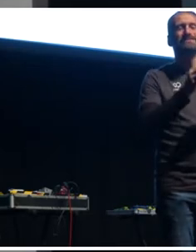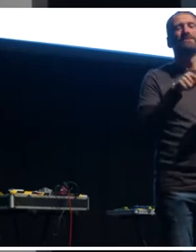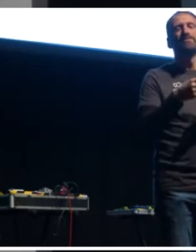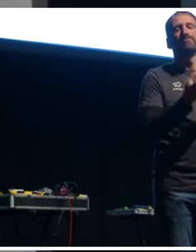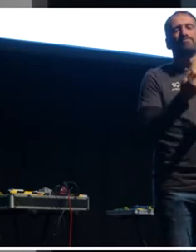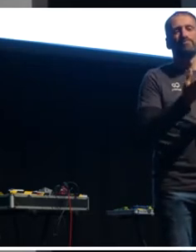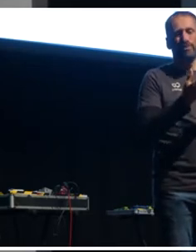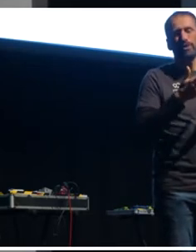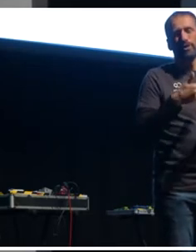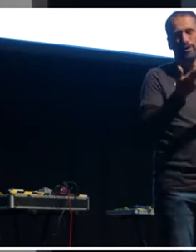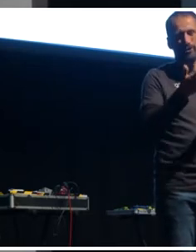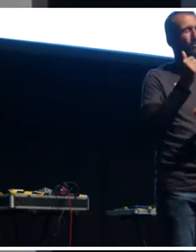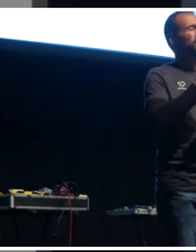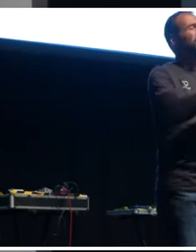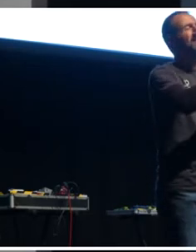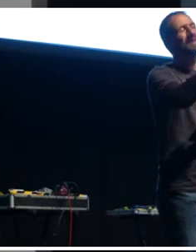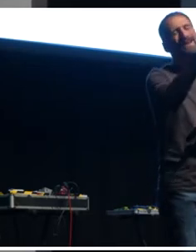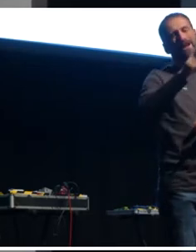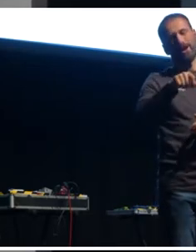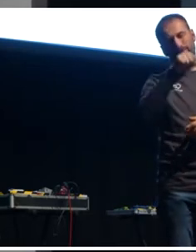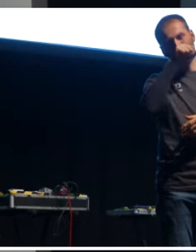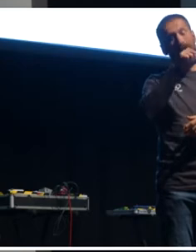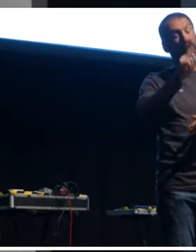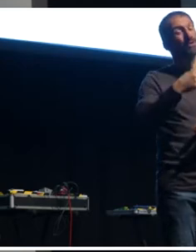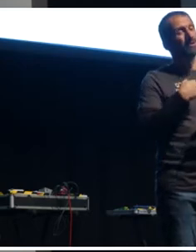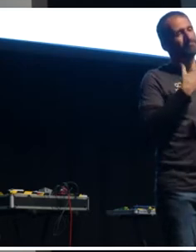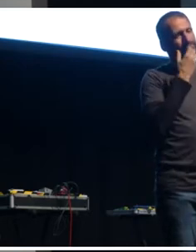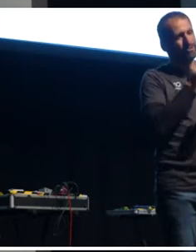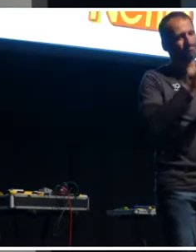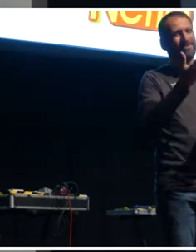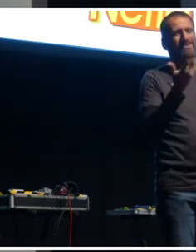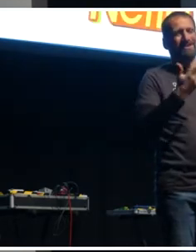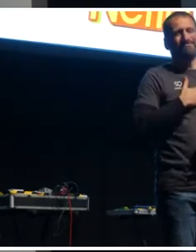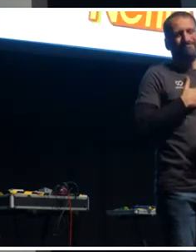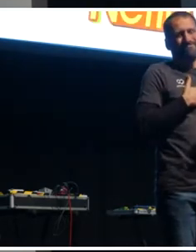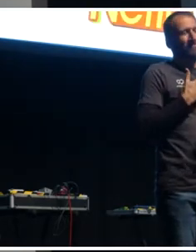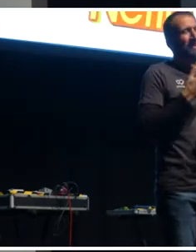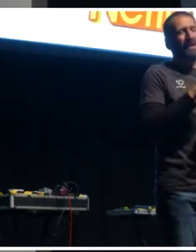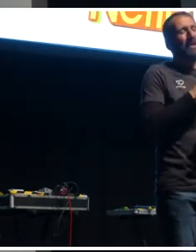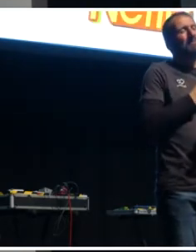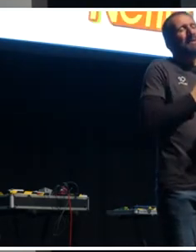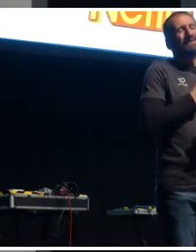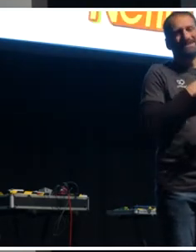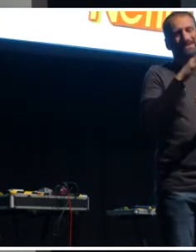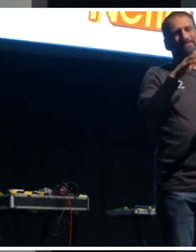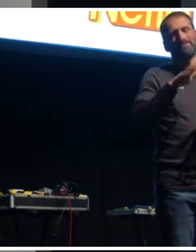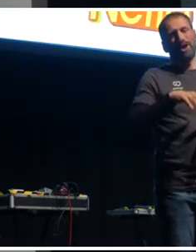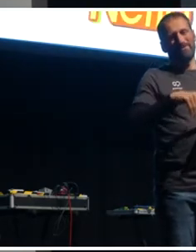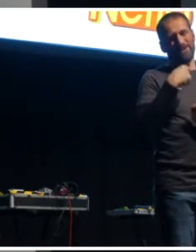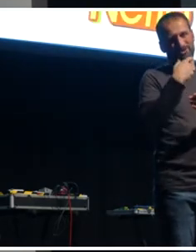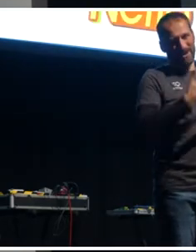love. And I get to talk about one of my favorite programming languages. So if you don't know me, my name